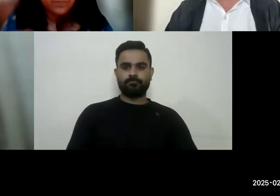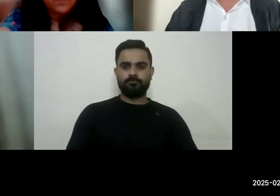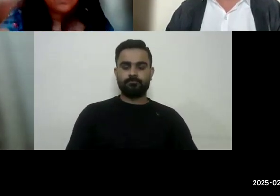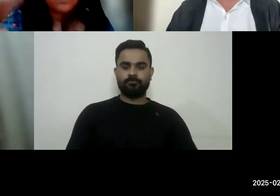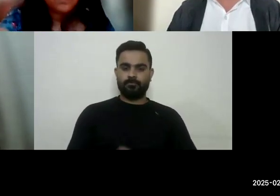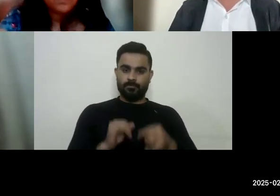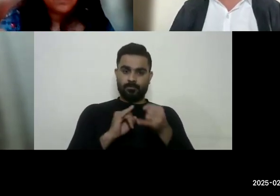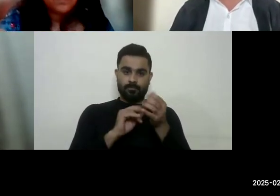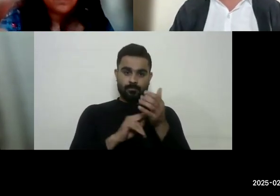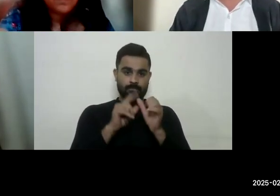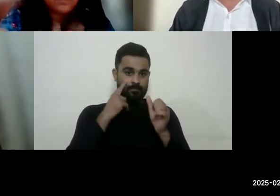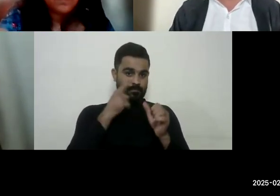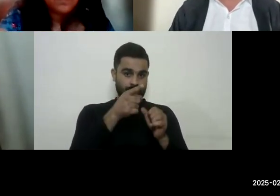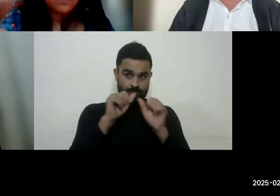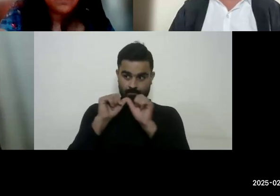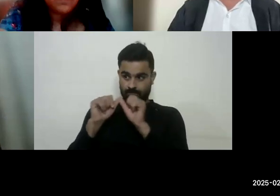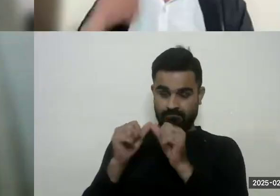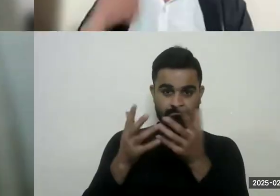Shonali, perhaps you would like to answer this one?